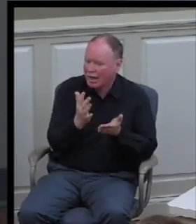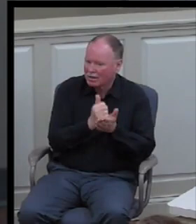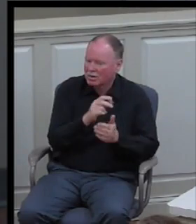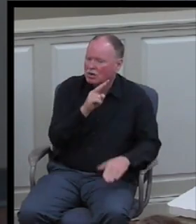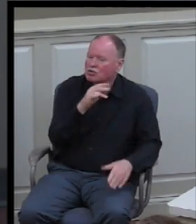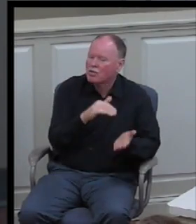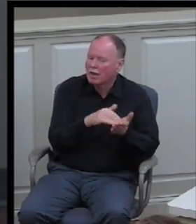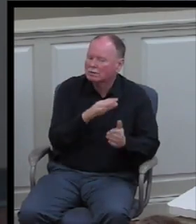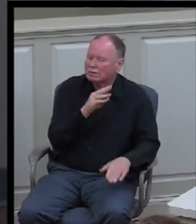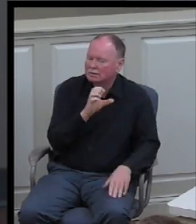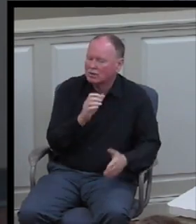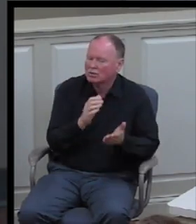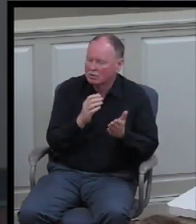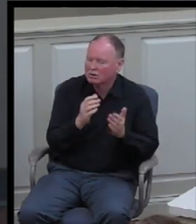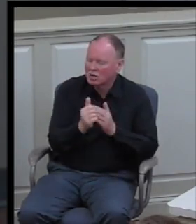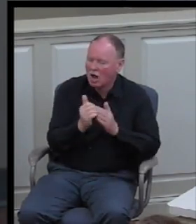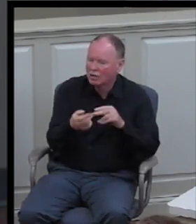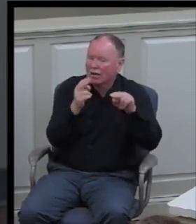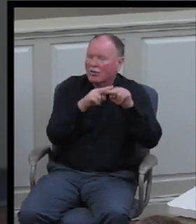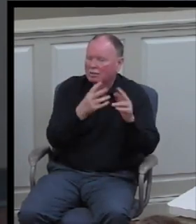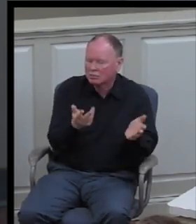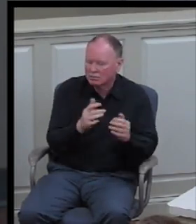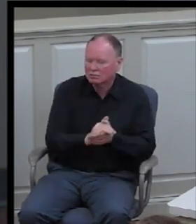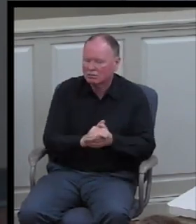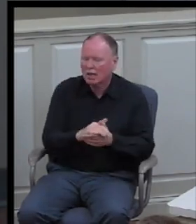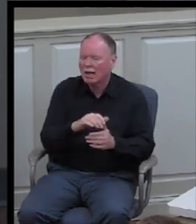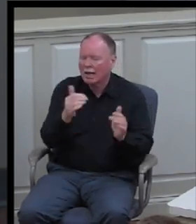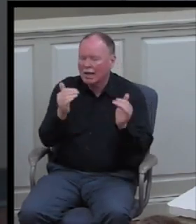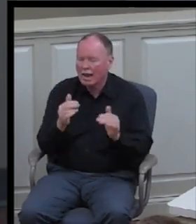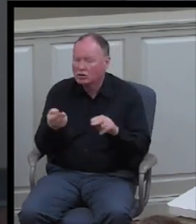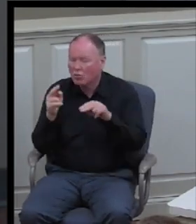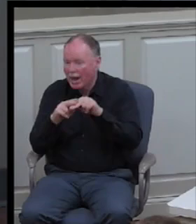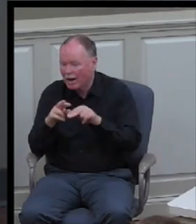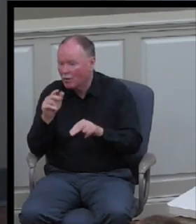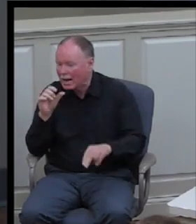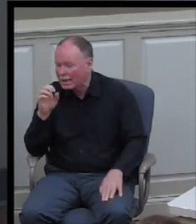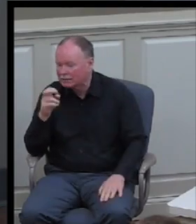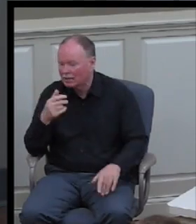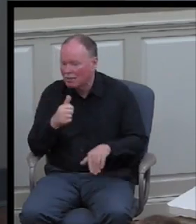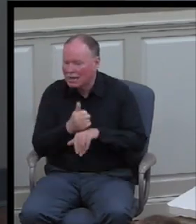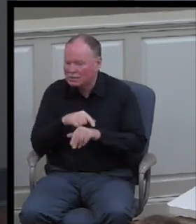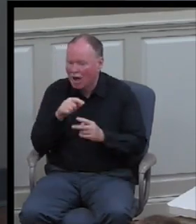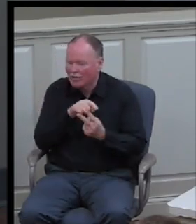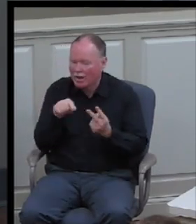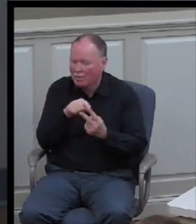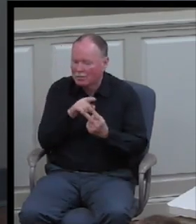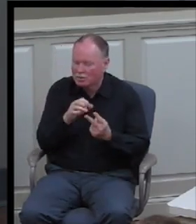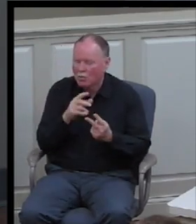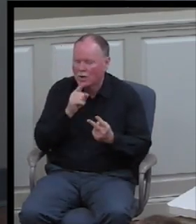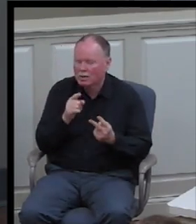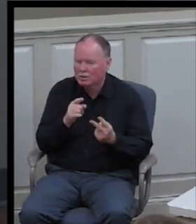get $2,600 as a raise. Then the next raise is based again on those raises, so that